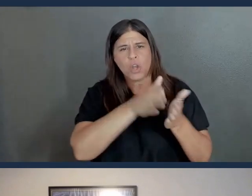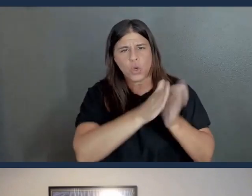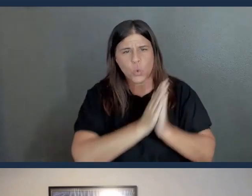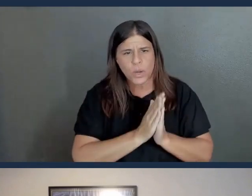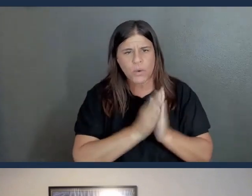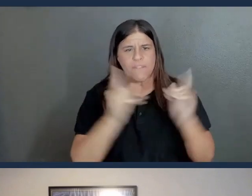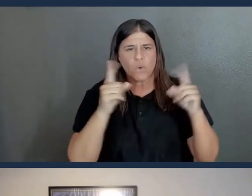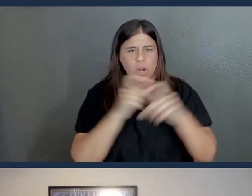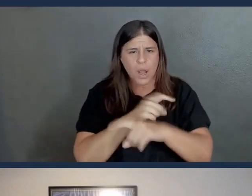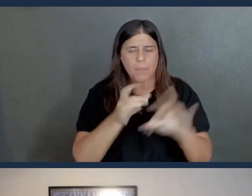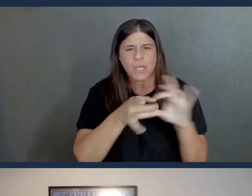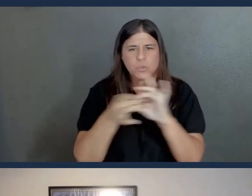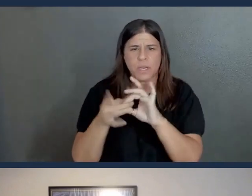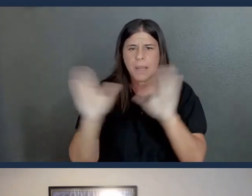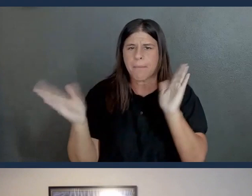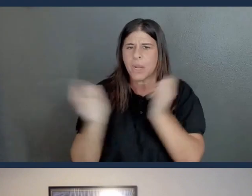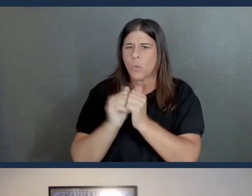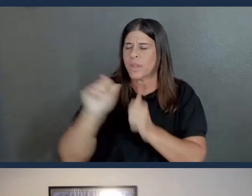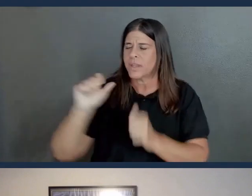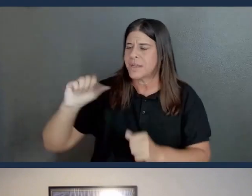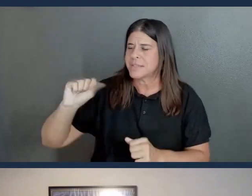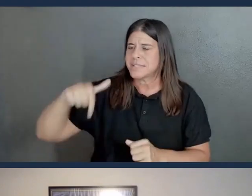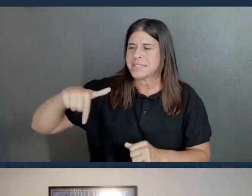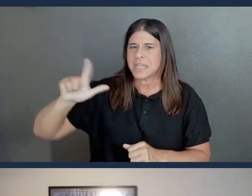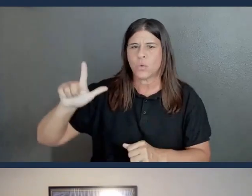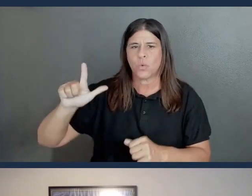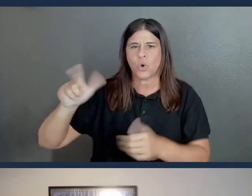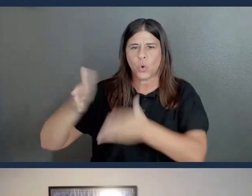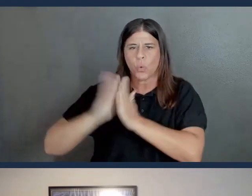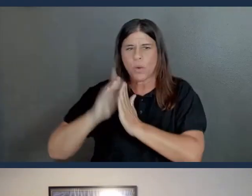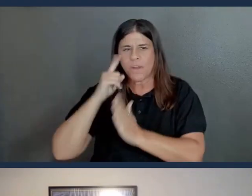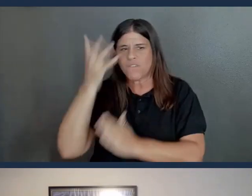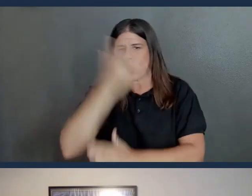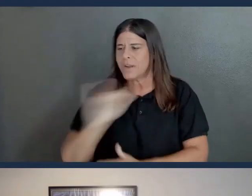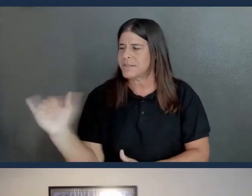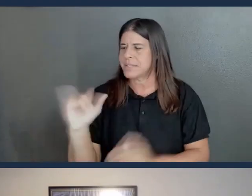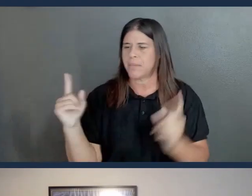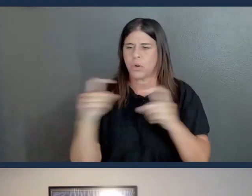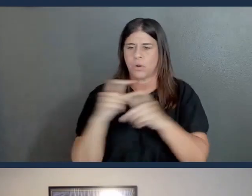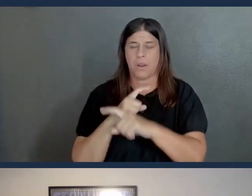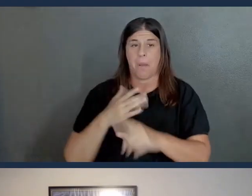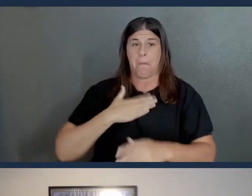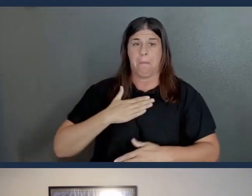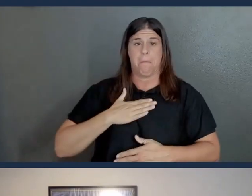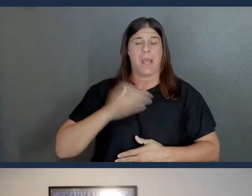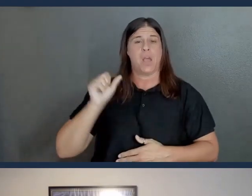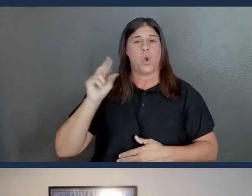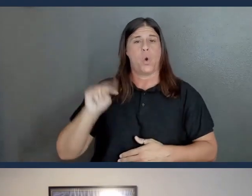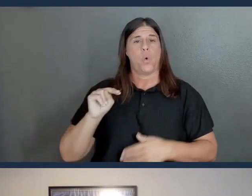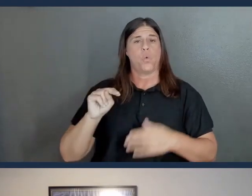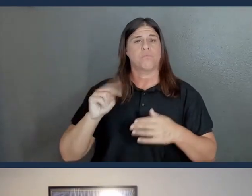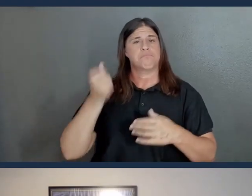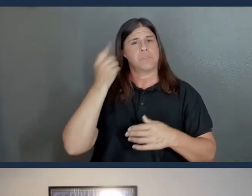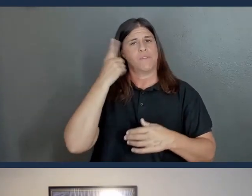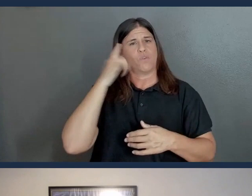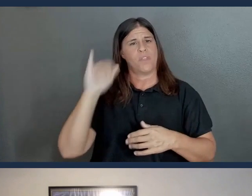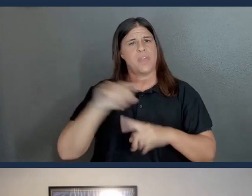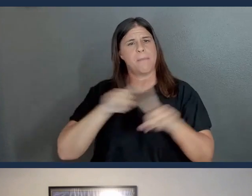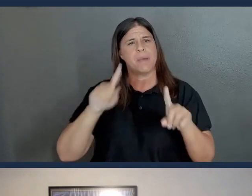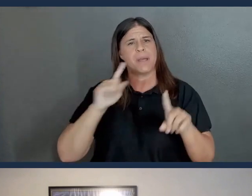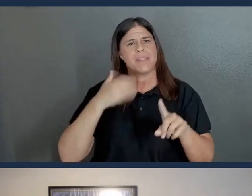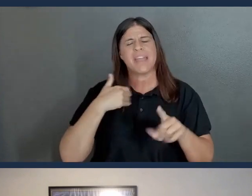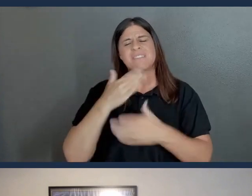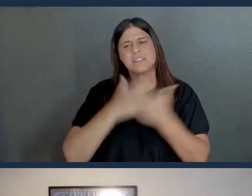query for a similar complexity? And I'll add my personal interpretation of this. I think also, are there examples of queries